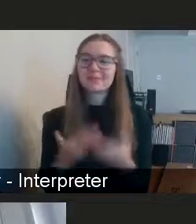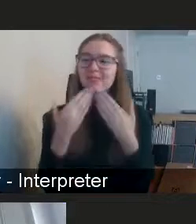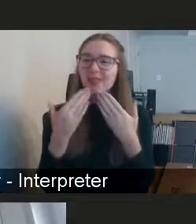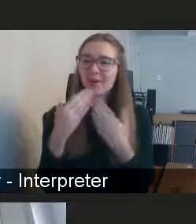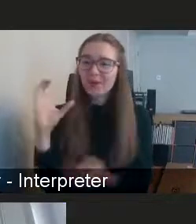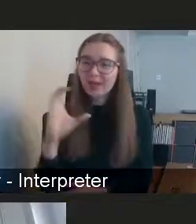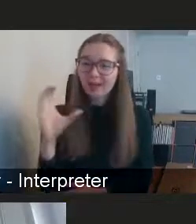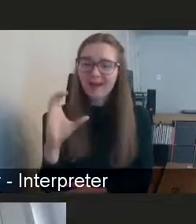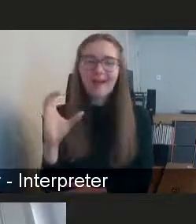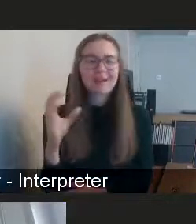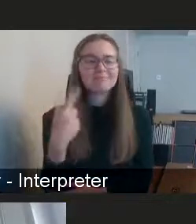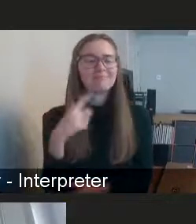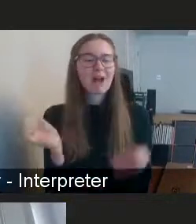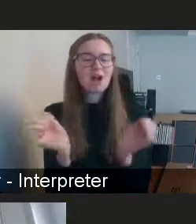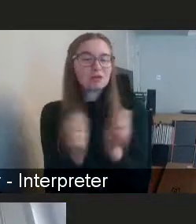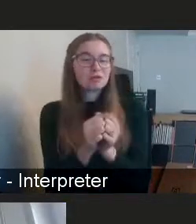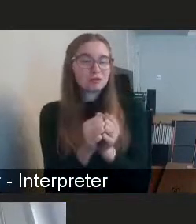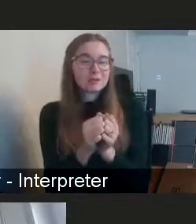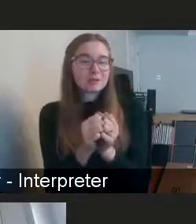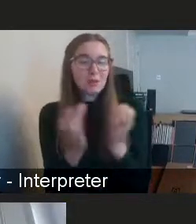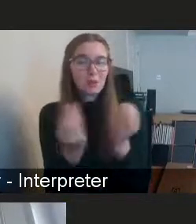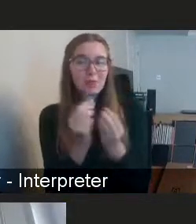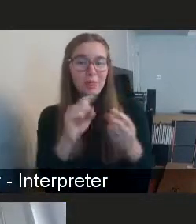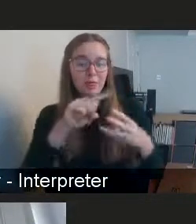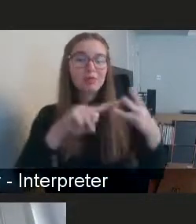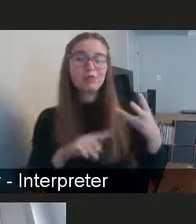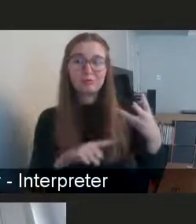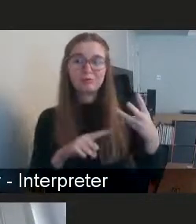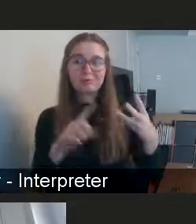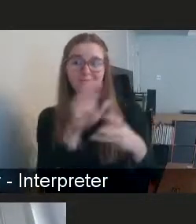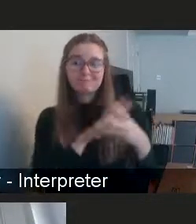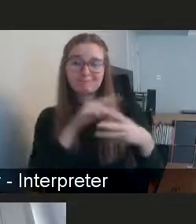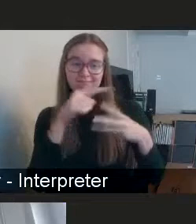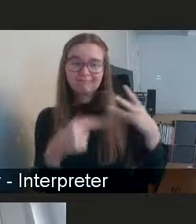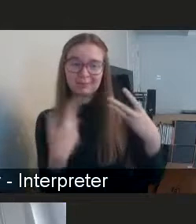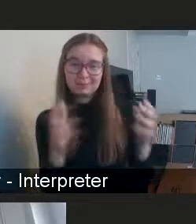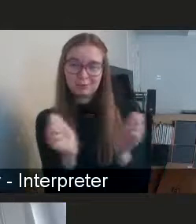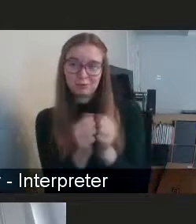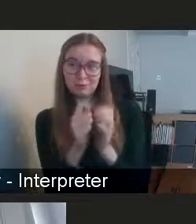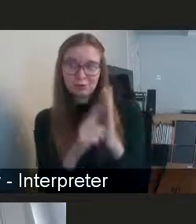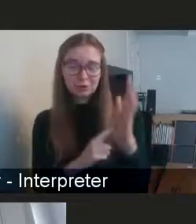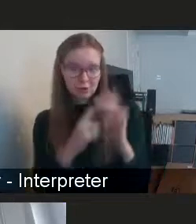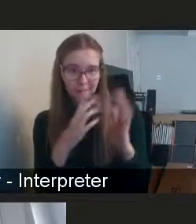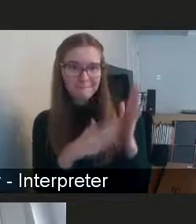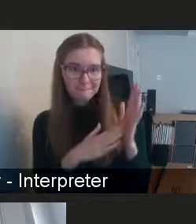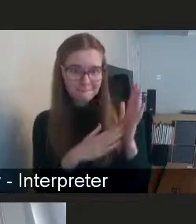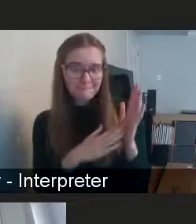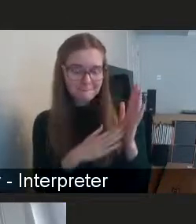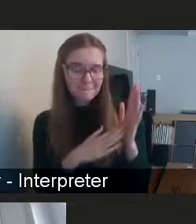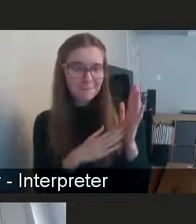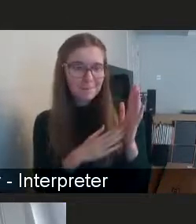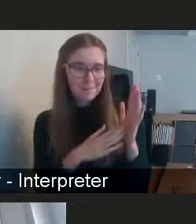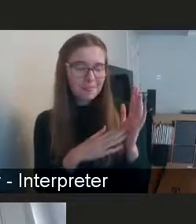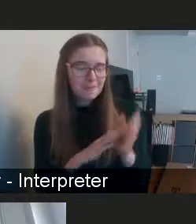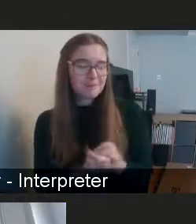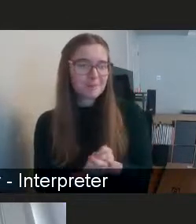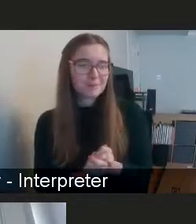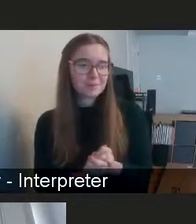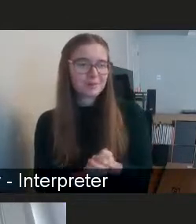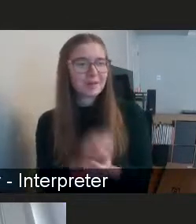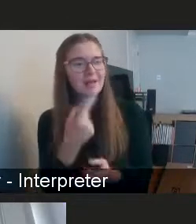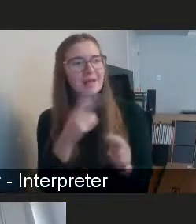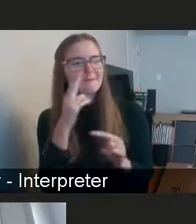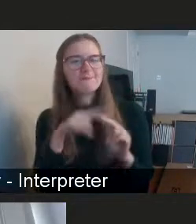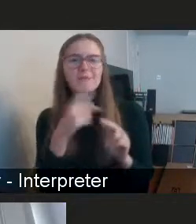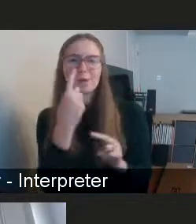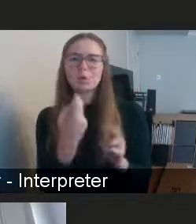I agree with the three areas that Jim has picked up. And in that, if I could just